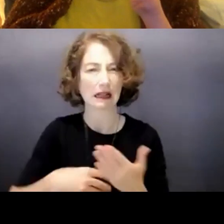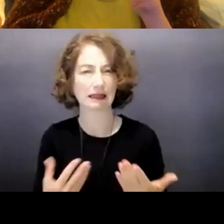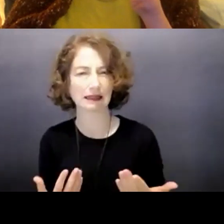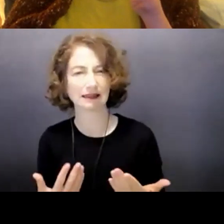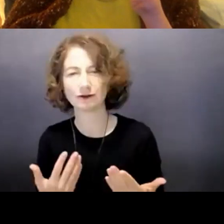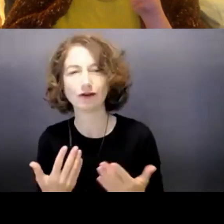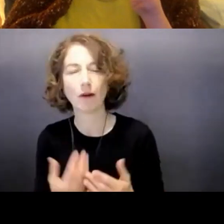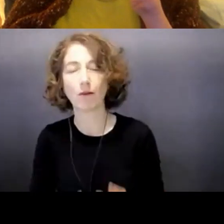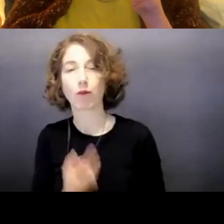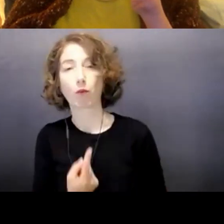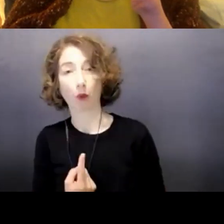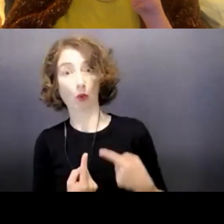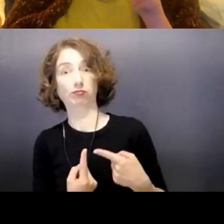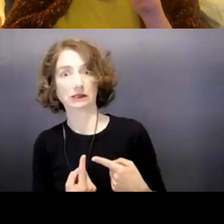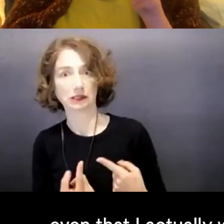that,